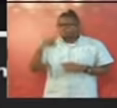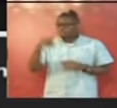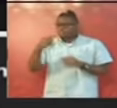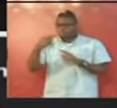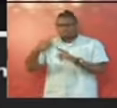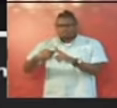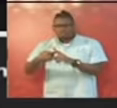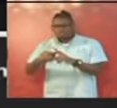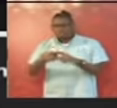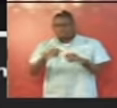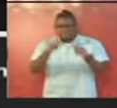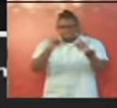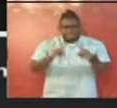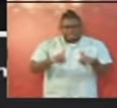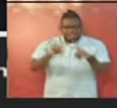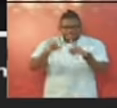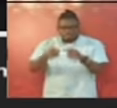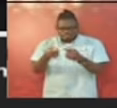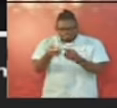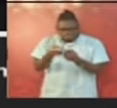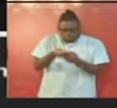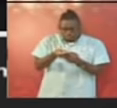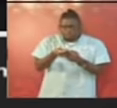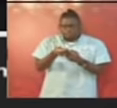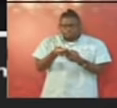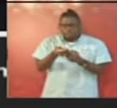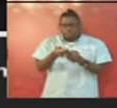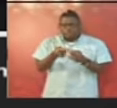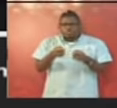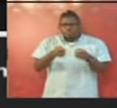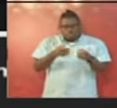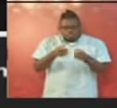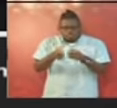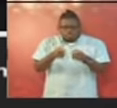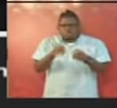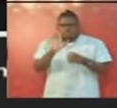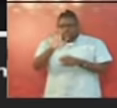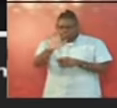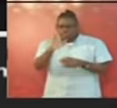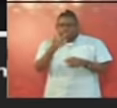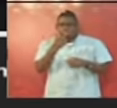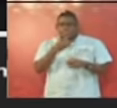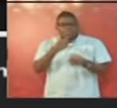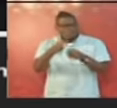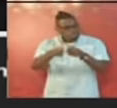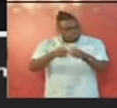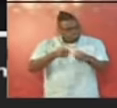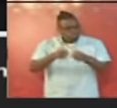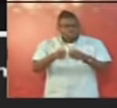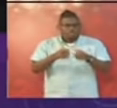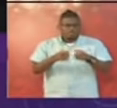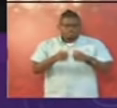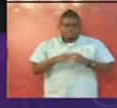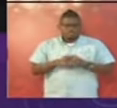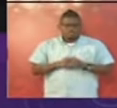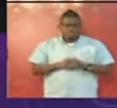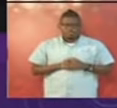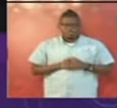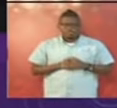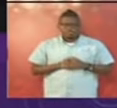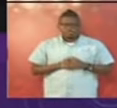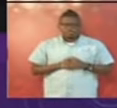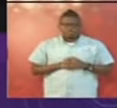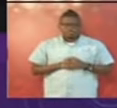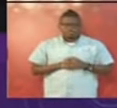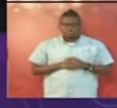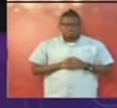the control of your diabetes is, and it's something to chat with your physician about. So if I could just say